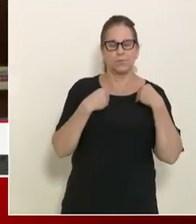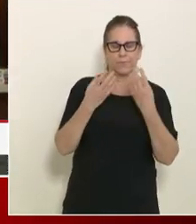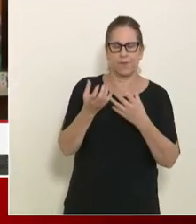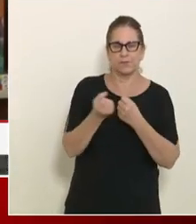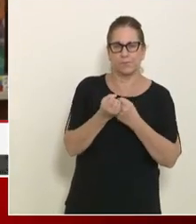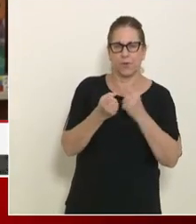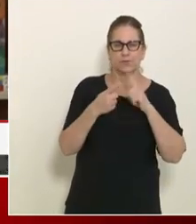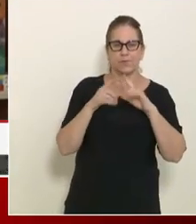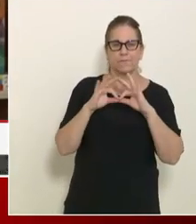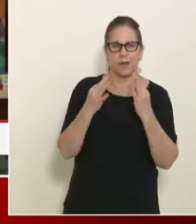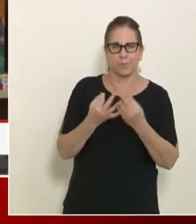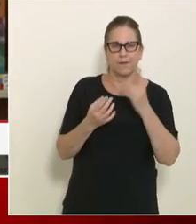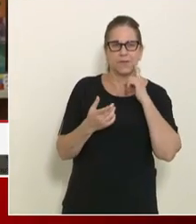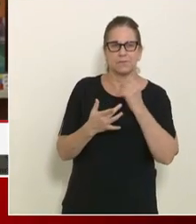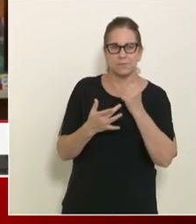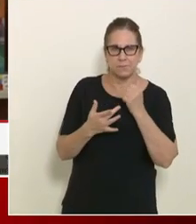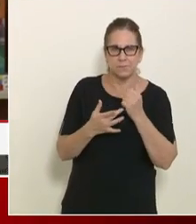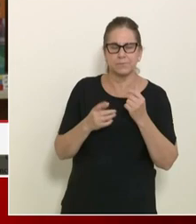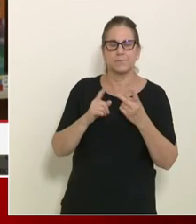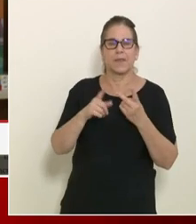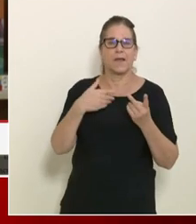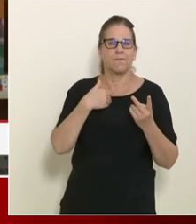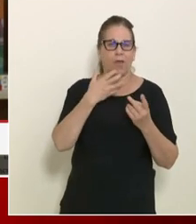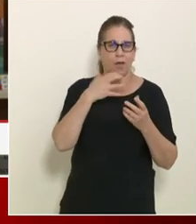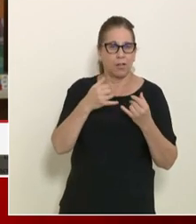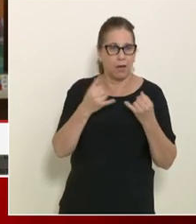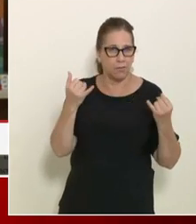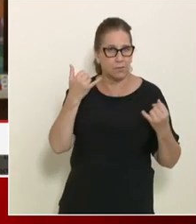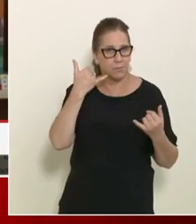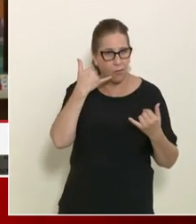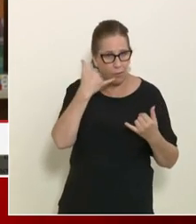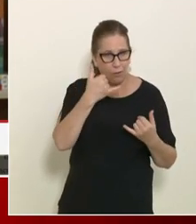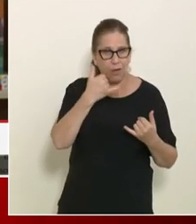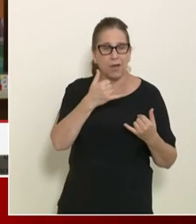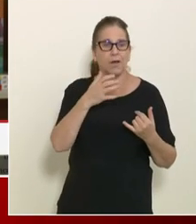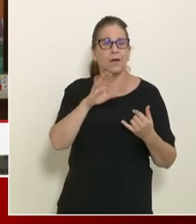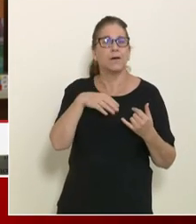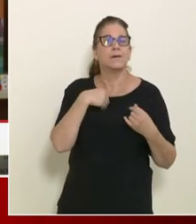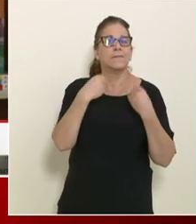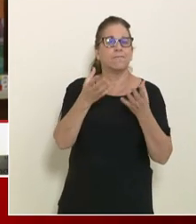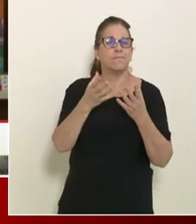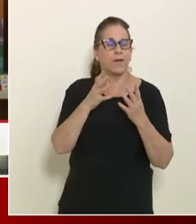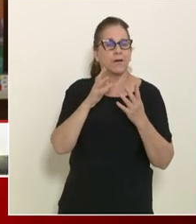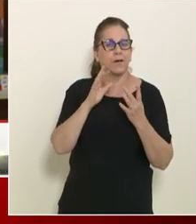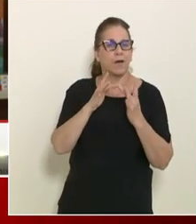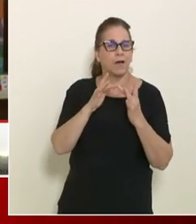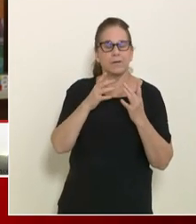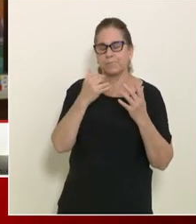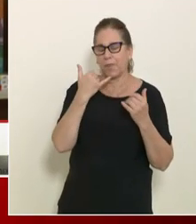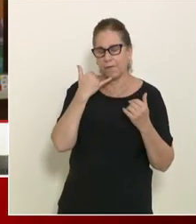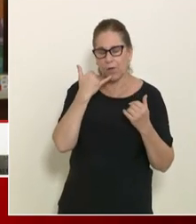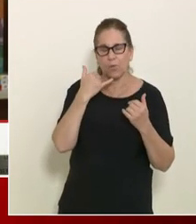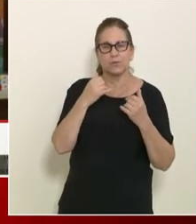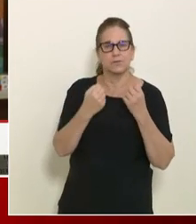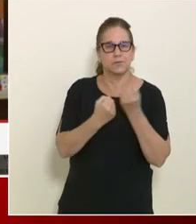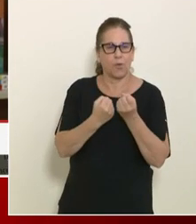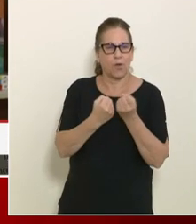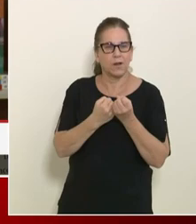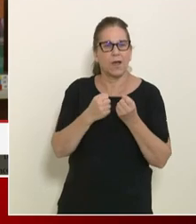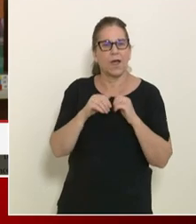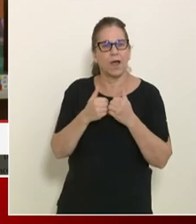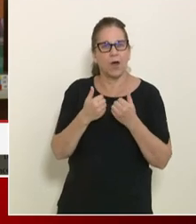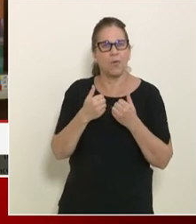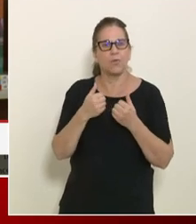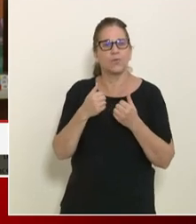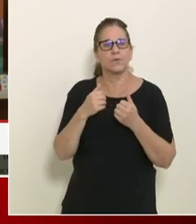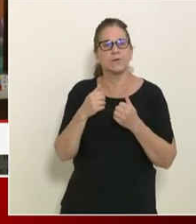families can call, and there's also a number of videos of how to do various tasks and to